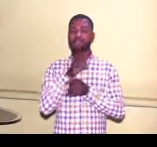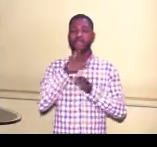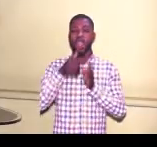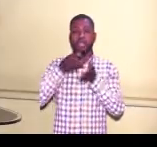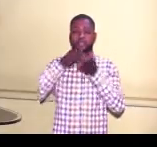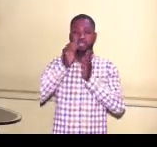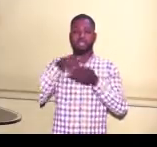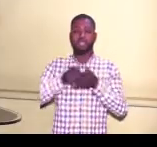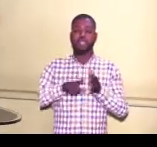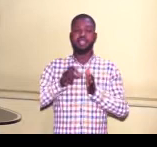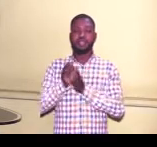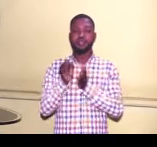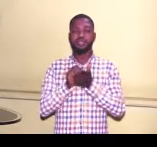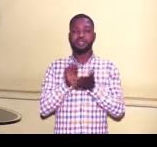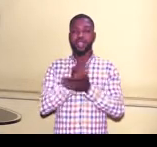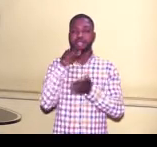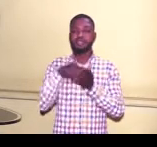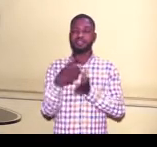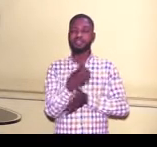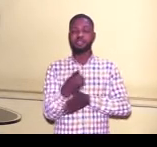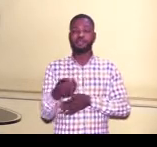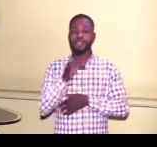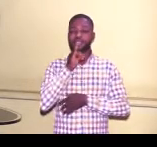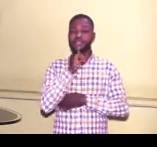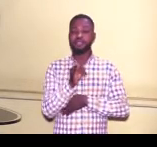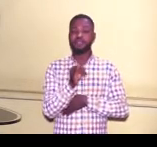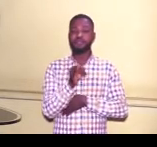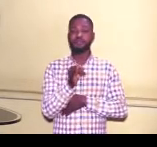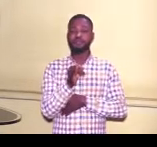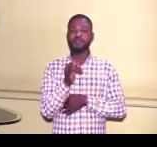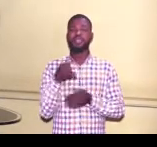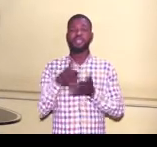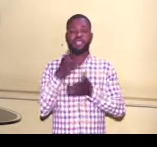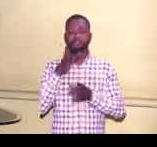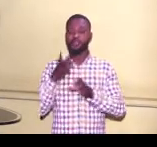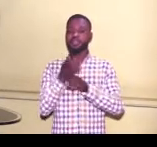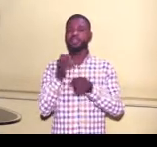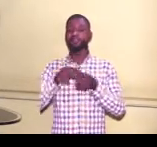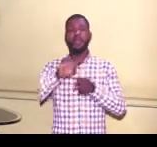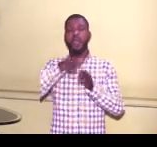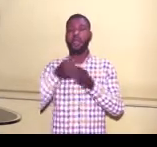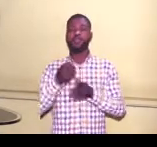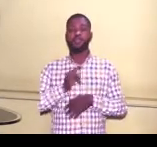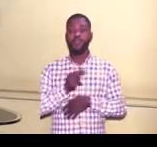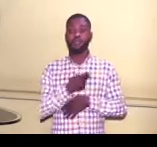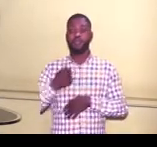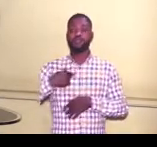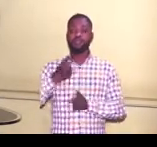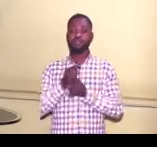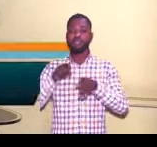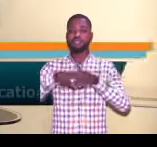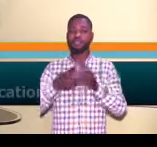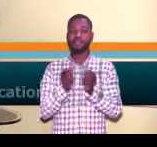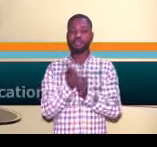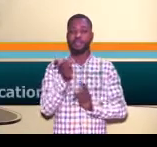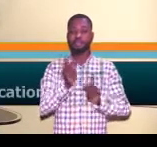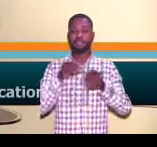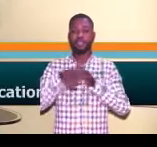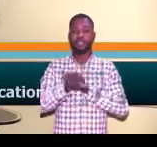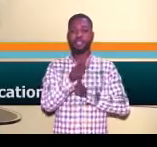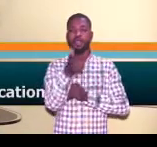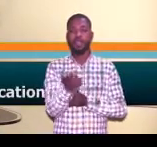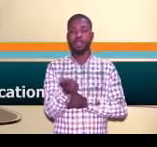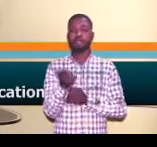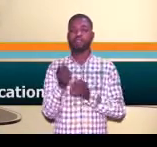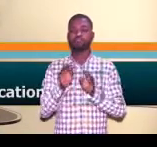to assure all students in Lagos State that these devices will soon get to every one of us. We only started